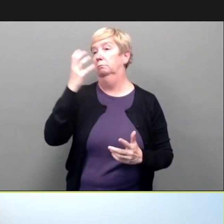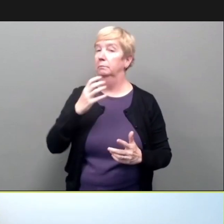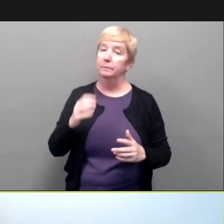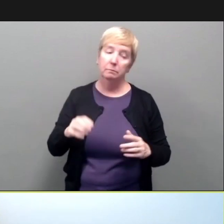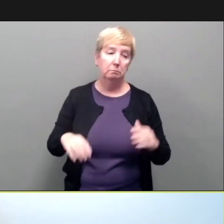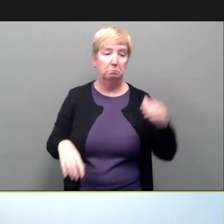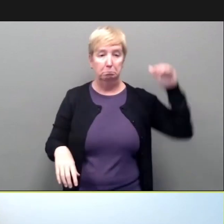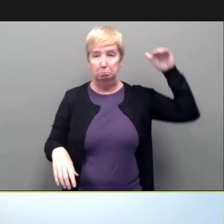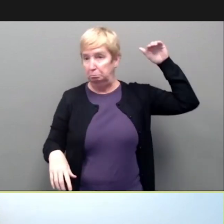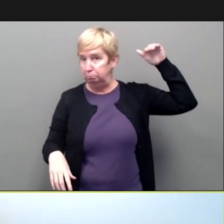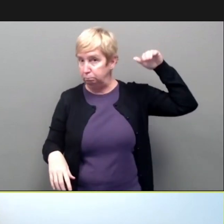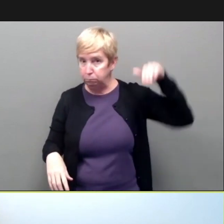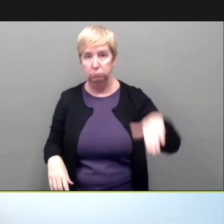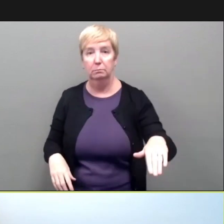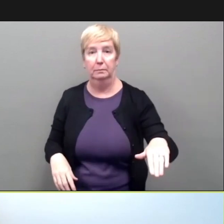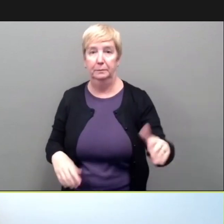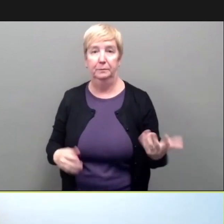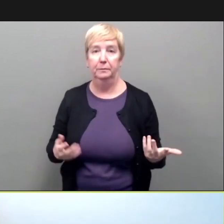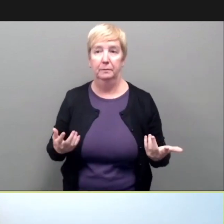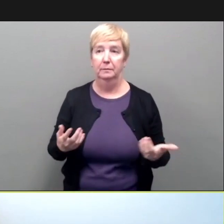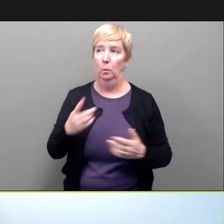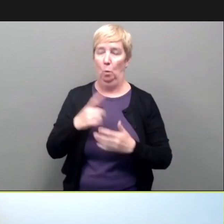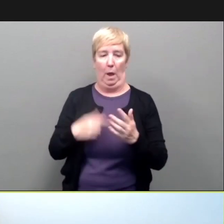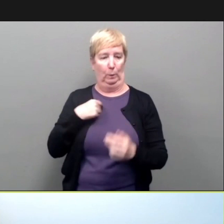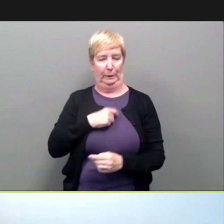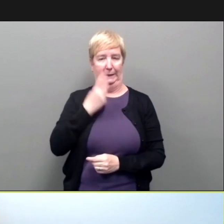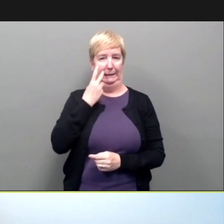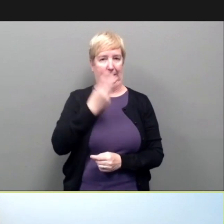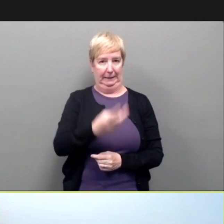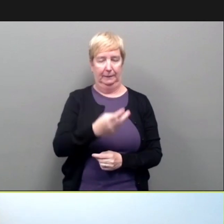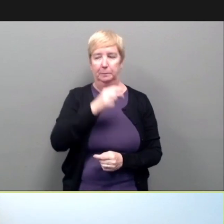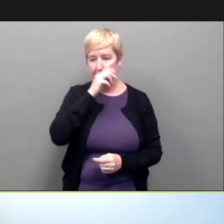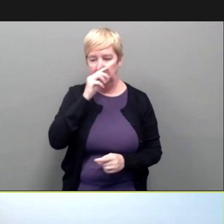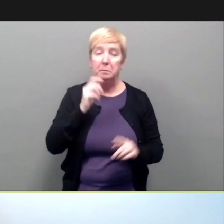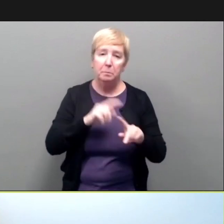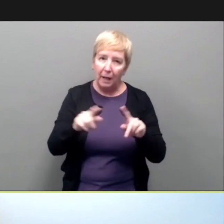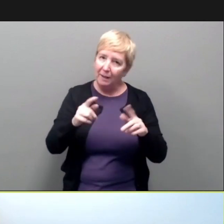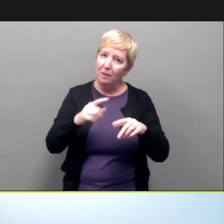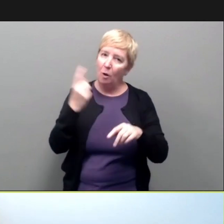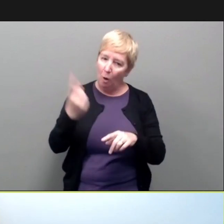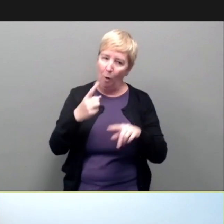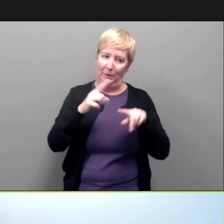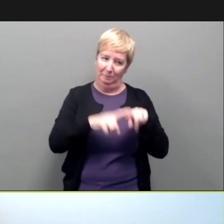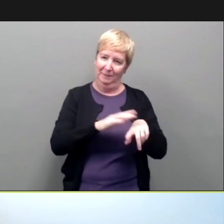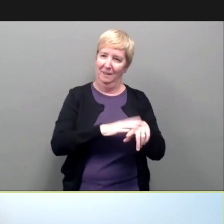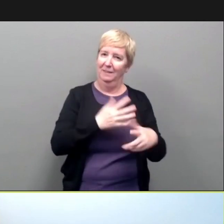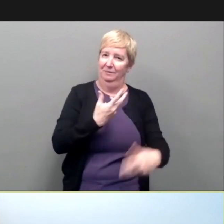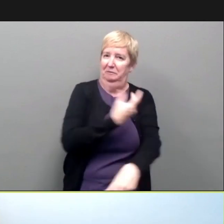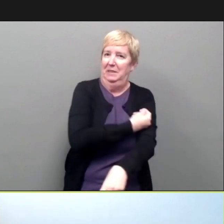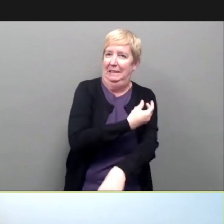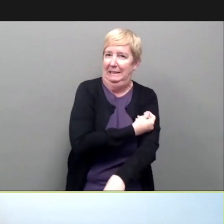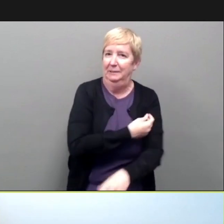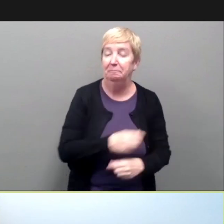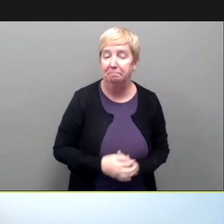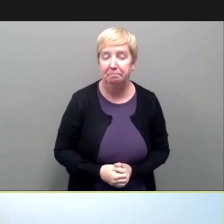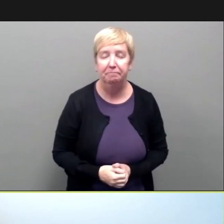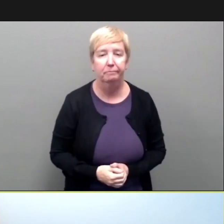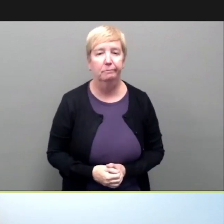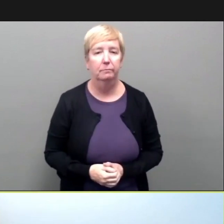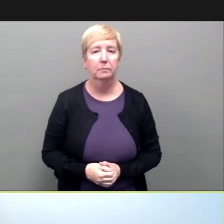the difference that we're seeing, and it's clearly related to vaccines.